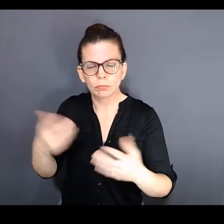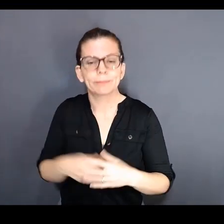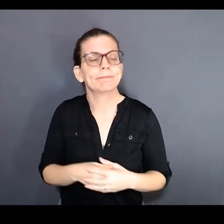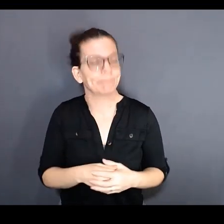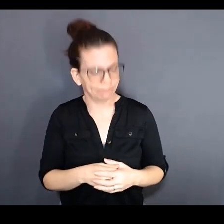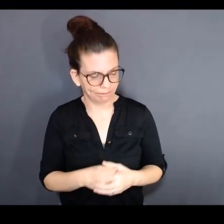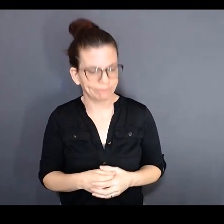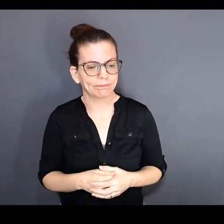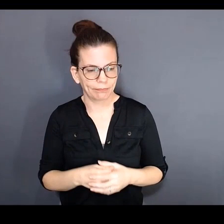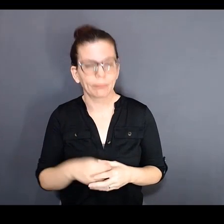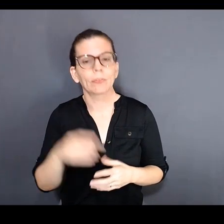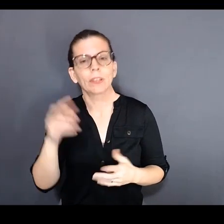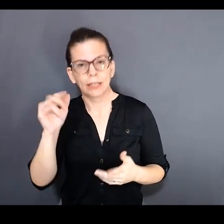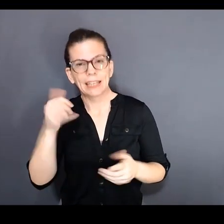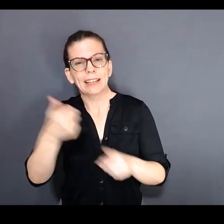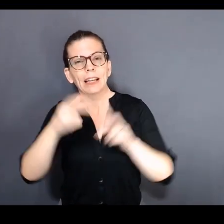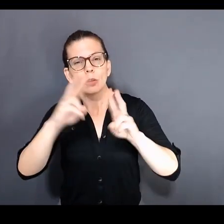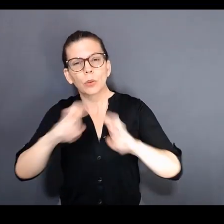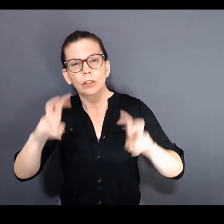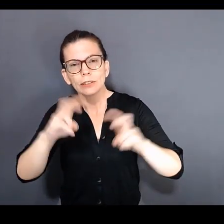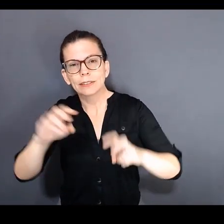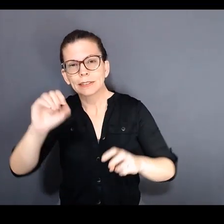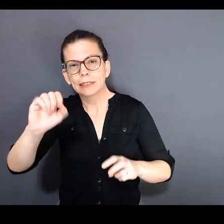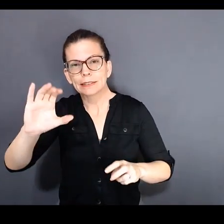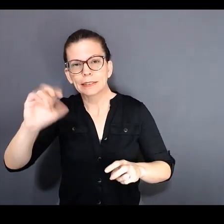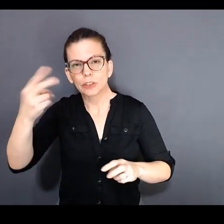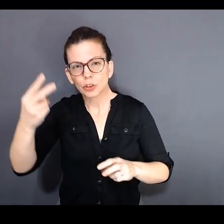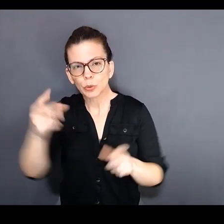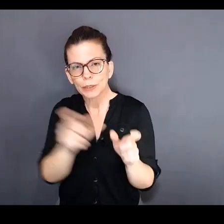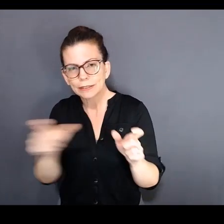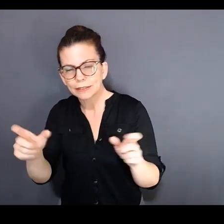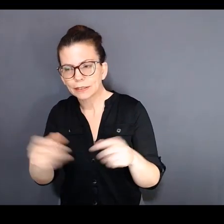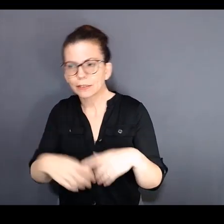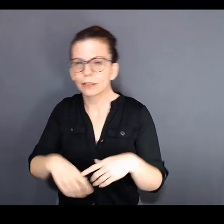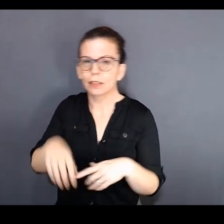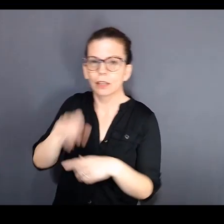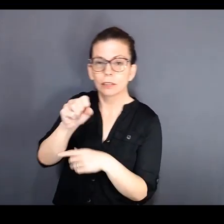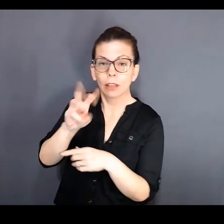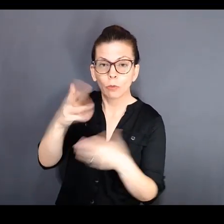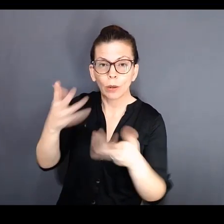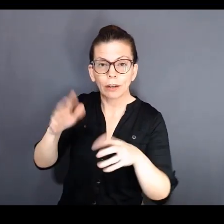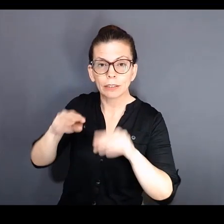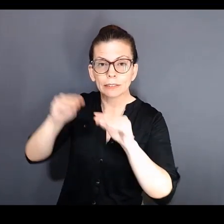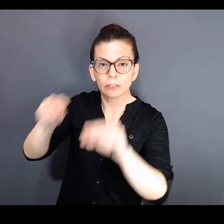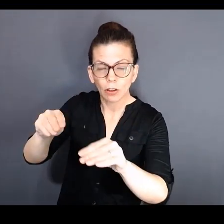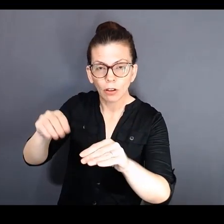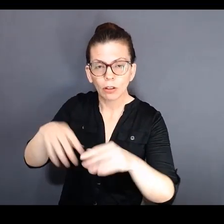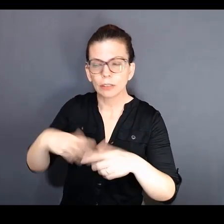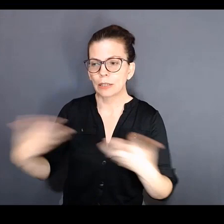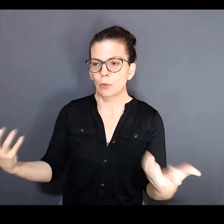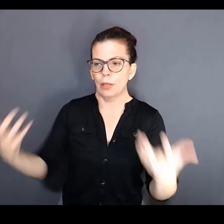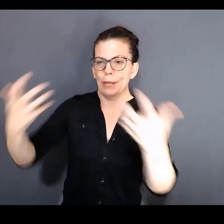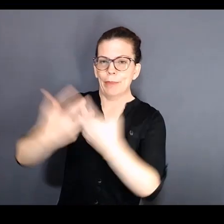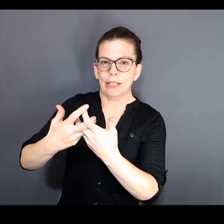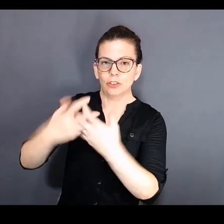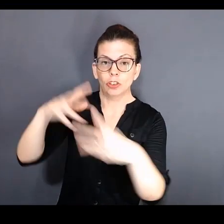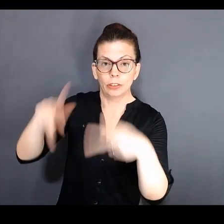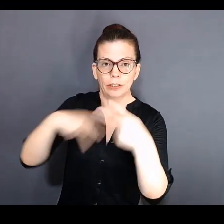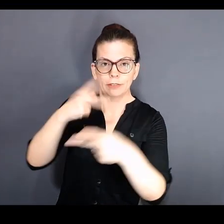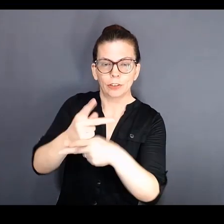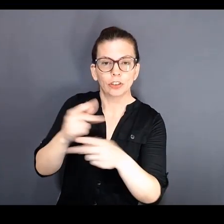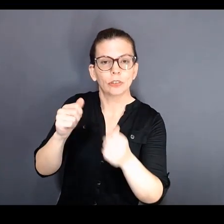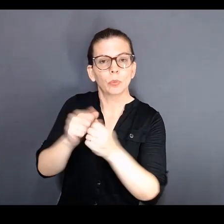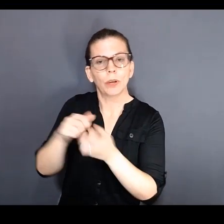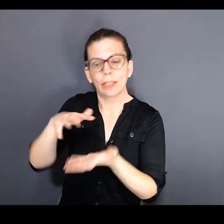perspective? Yeah, so it will look at all your EC2 instances, it'll look at the software you've installed, and it will match those